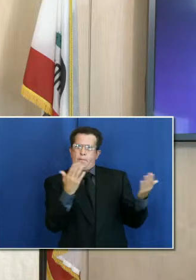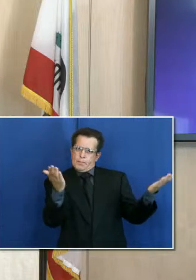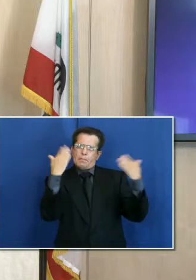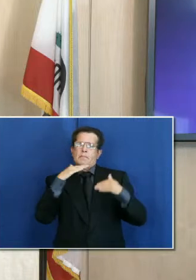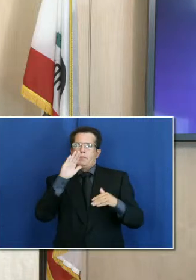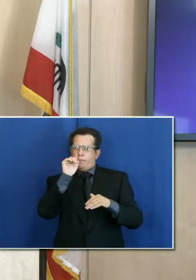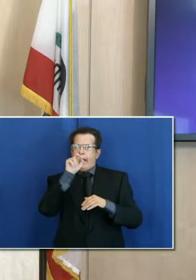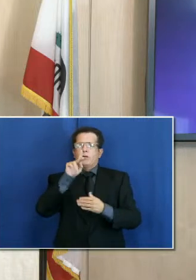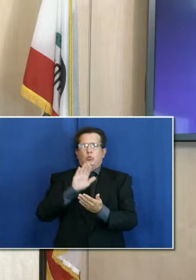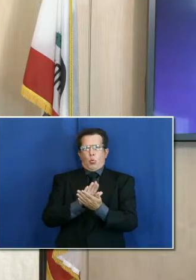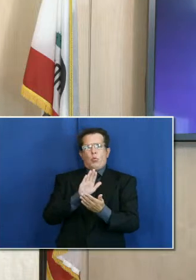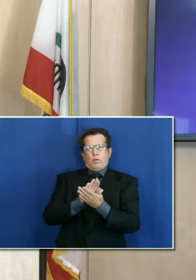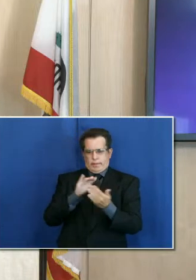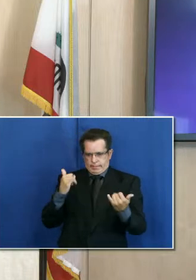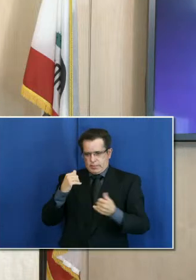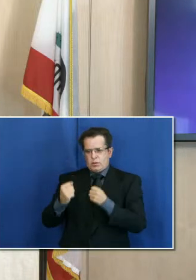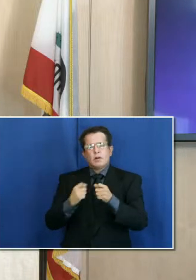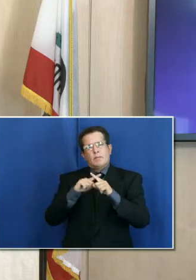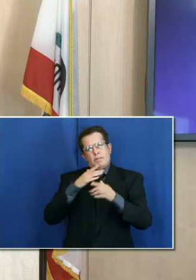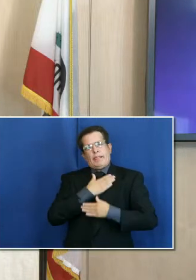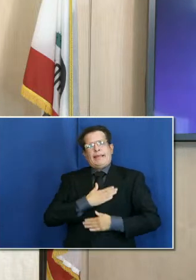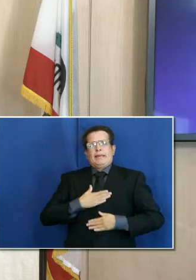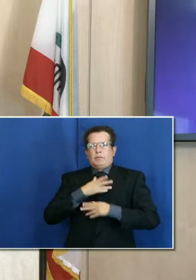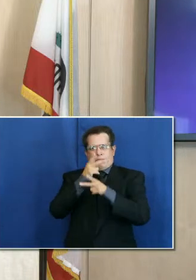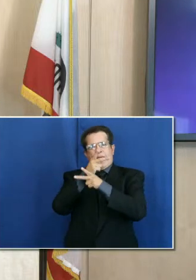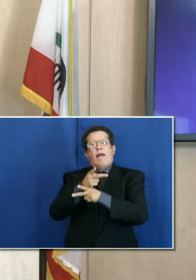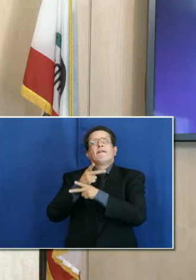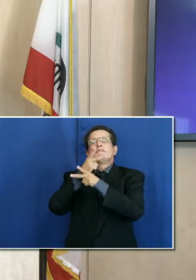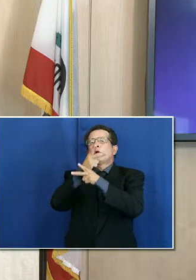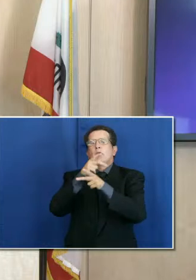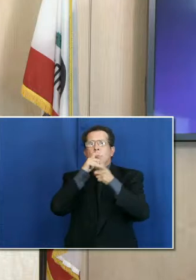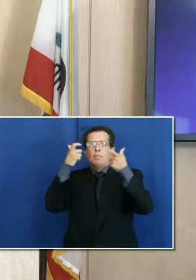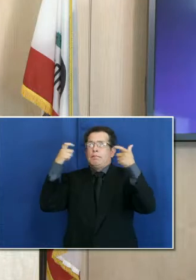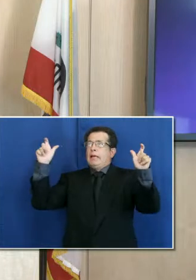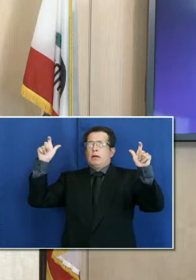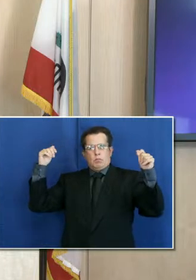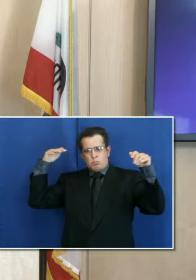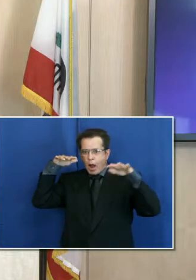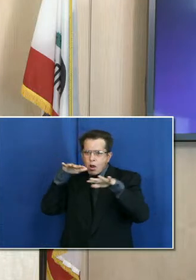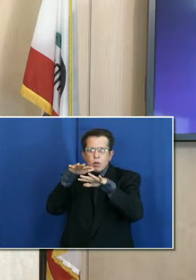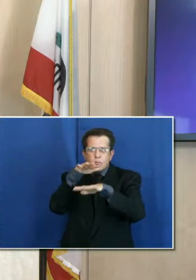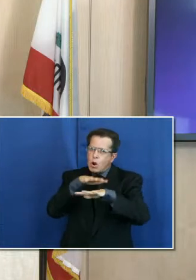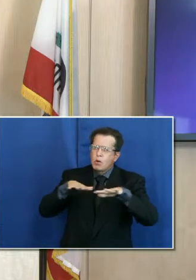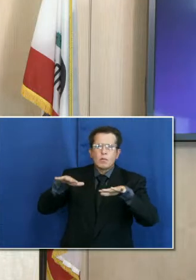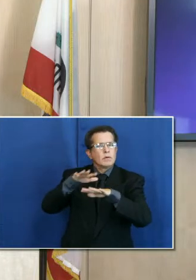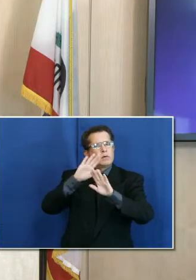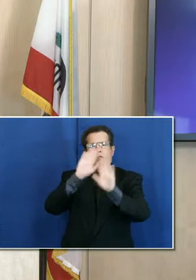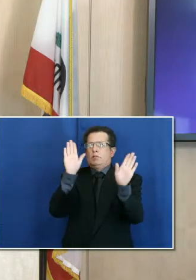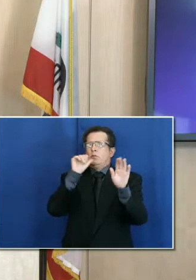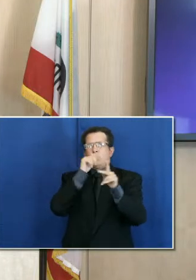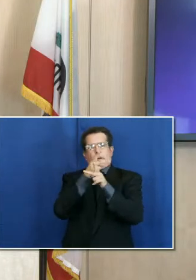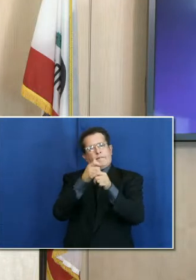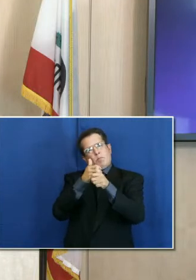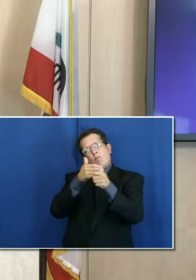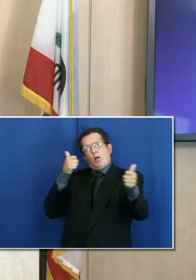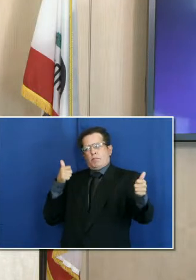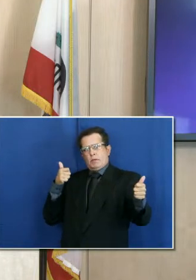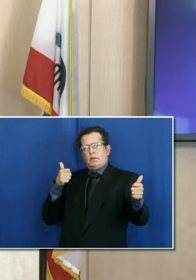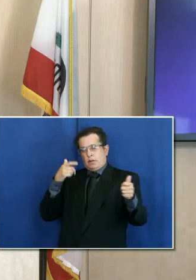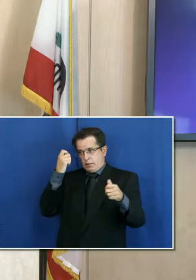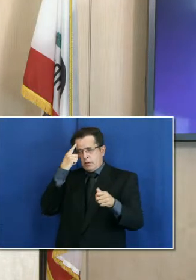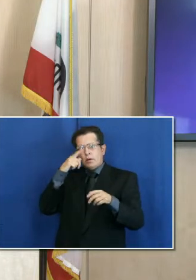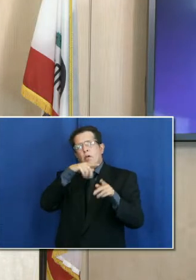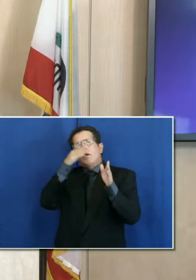you please be careful and avoid large gatherings. For business owners, we know you have questions about